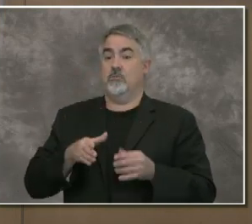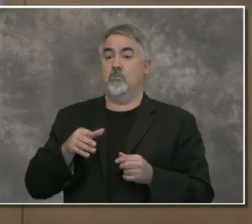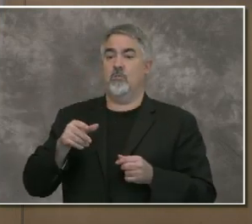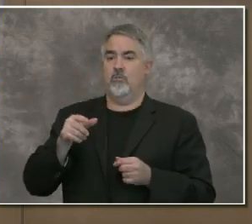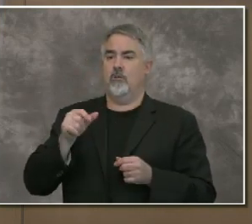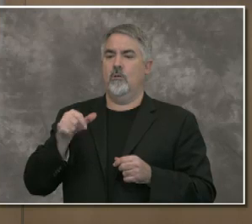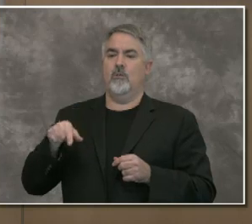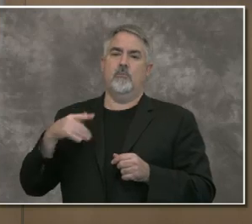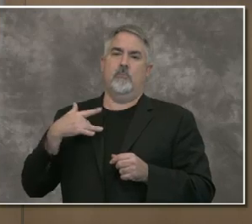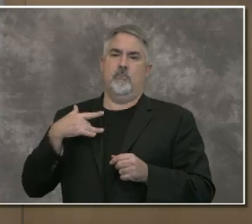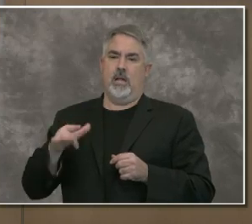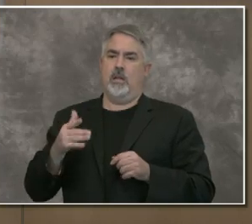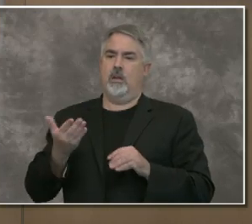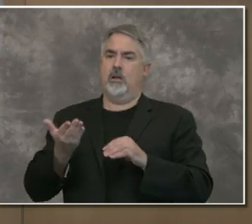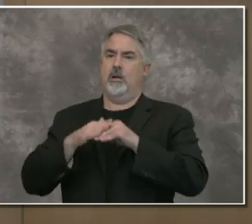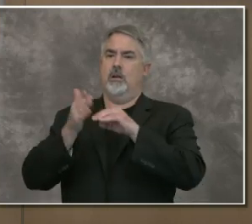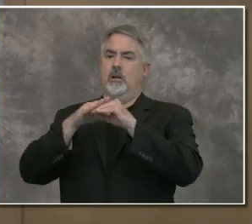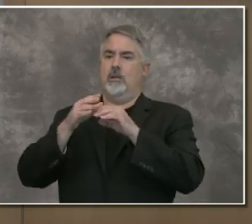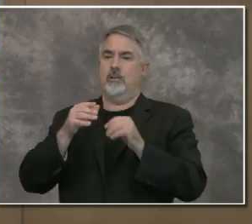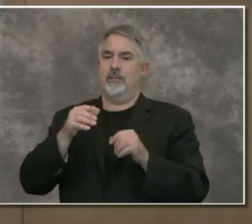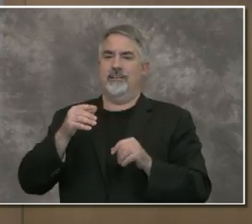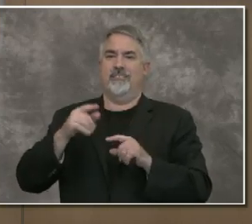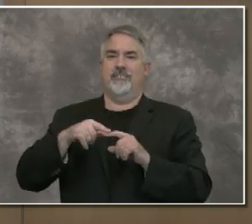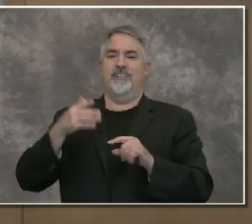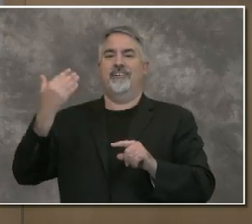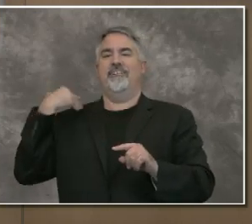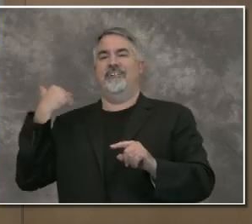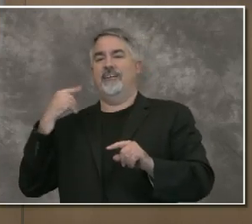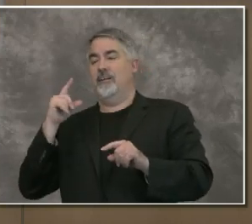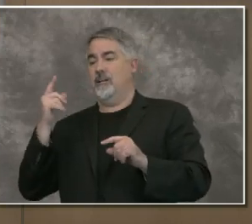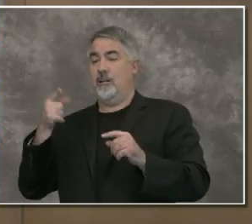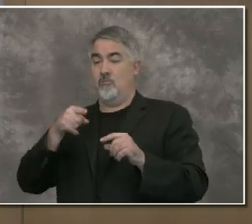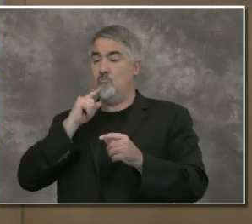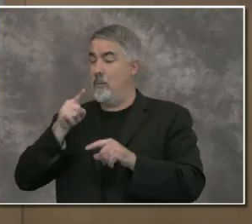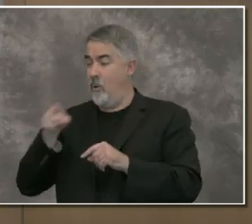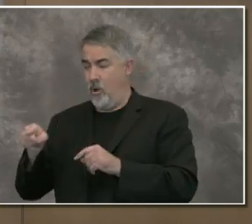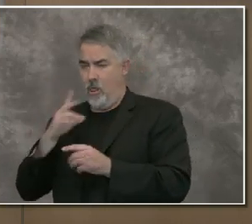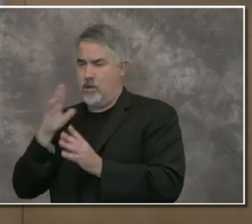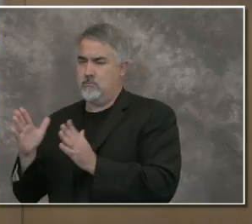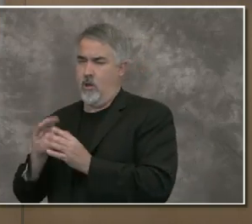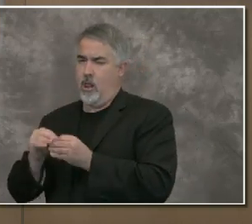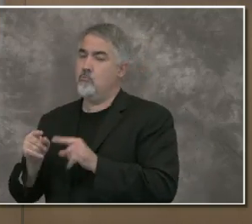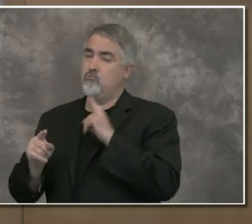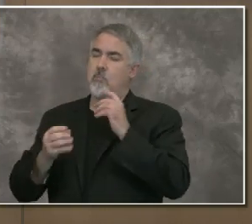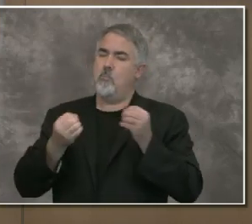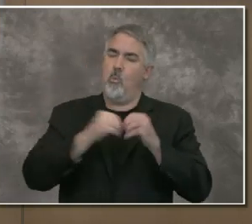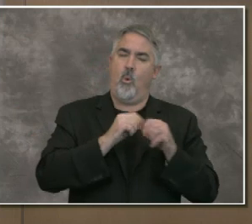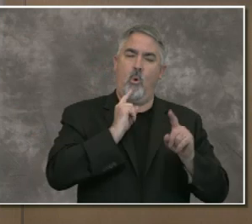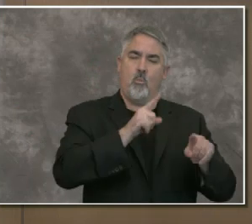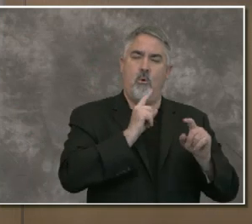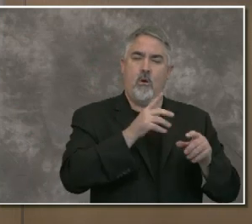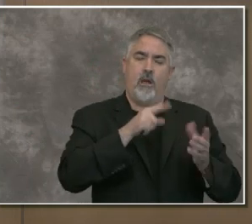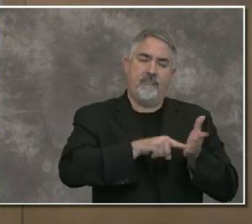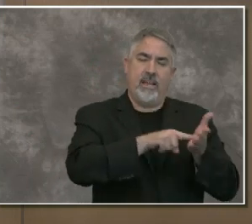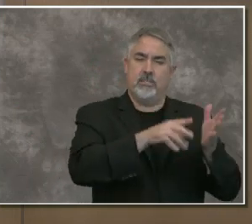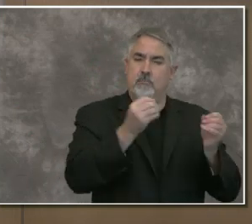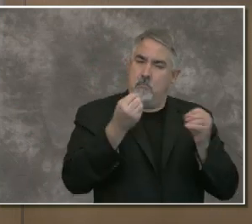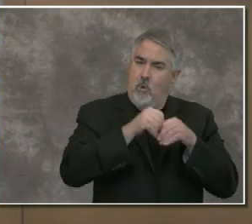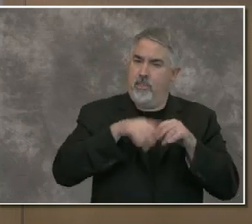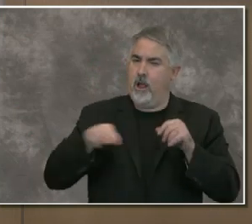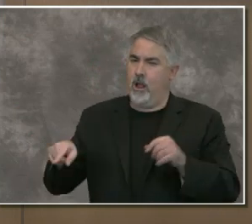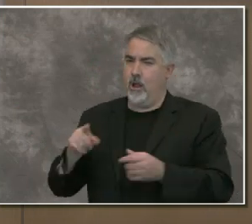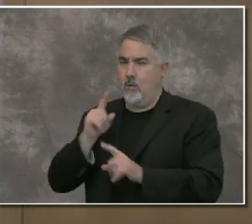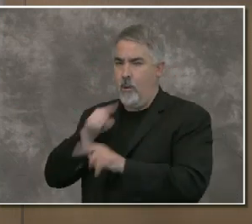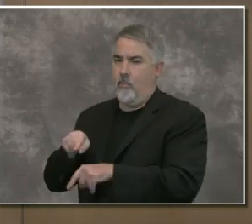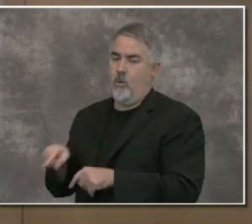of cases that are reported, because again, we look into each case, and then we also look into a lot of reports of